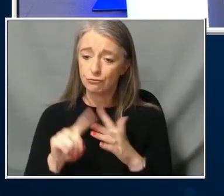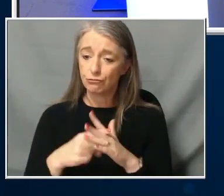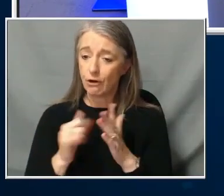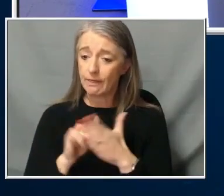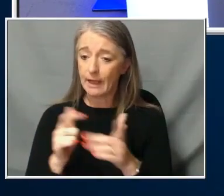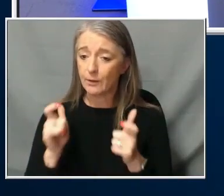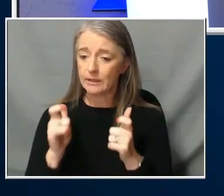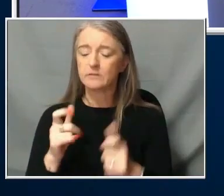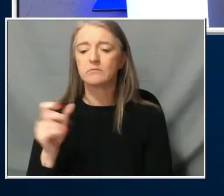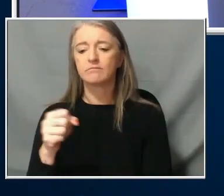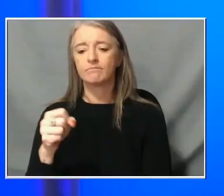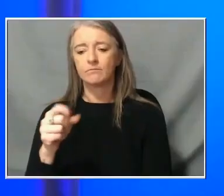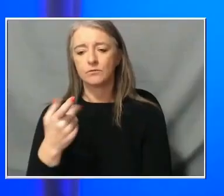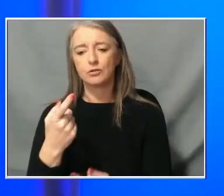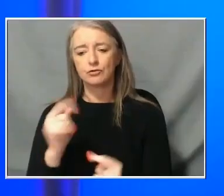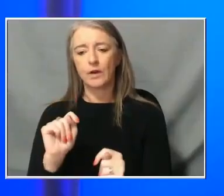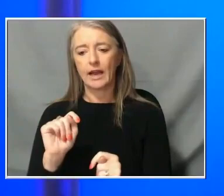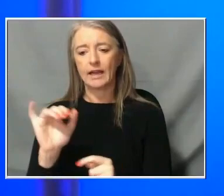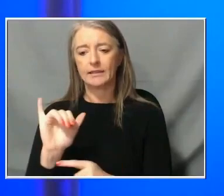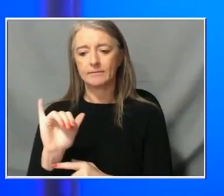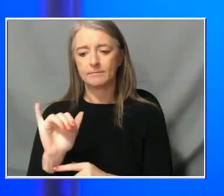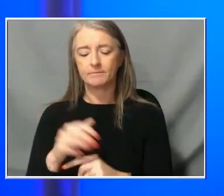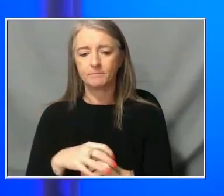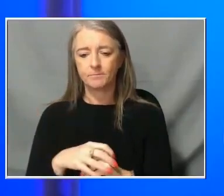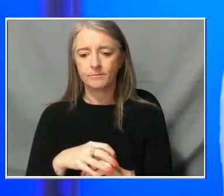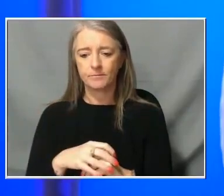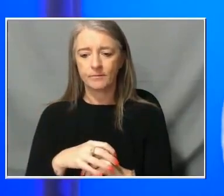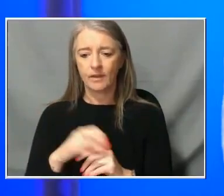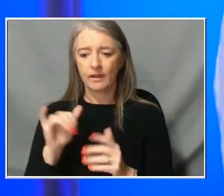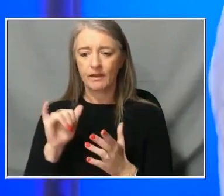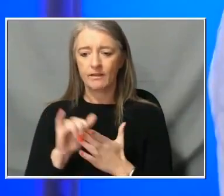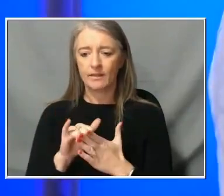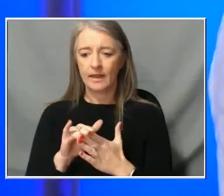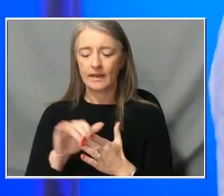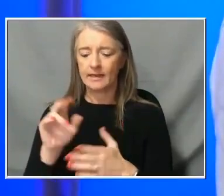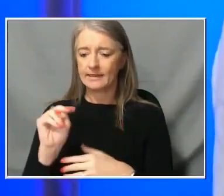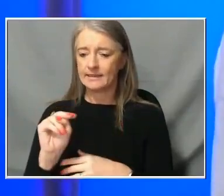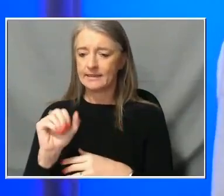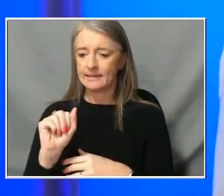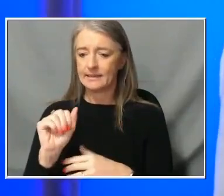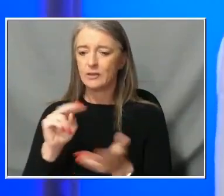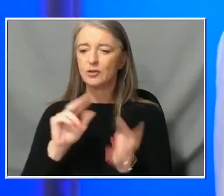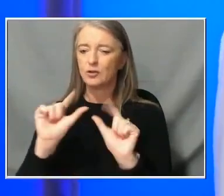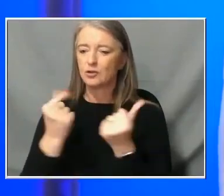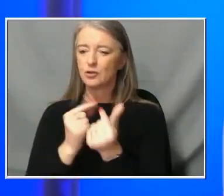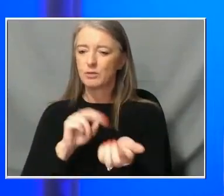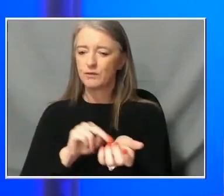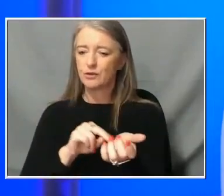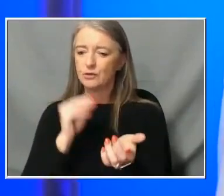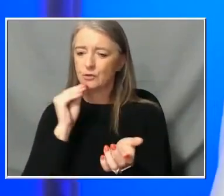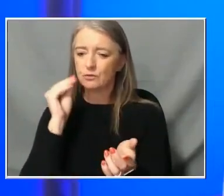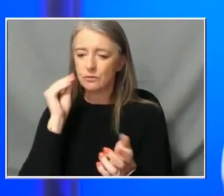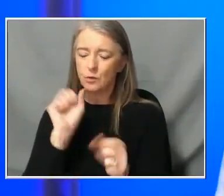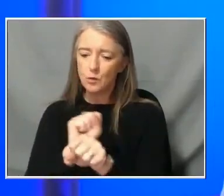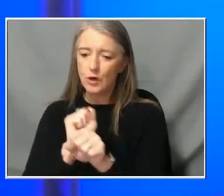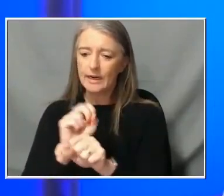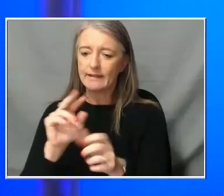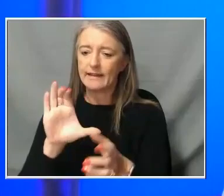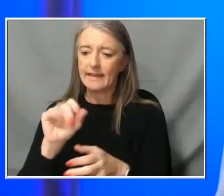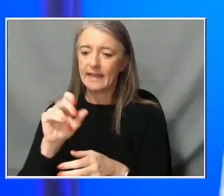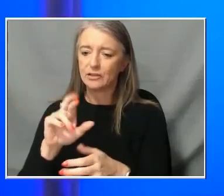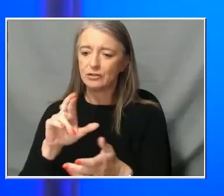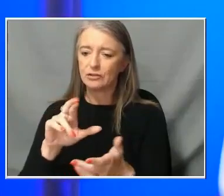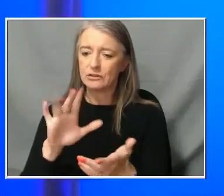We try to. The second we get our navigators, who are a great group of nurses that work in the Cancer Center, they're amazing. They will gather all the data